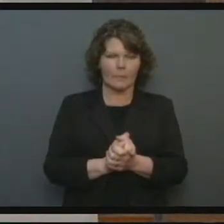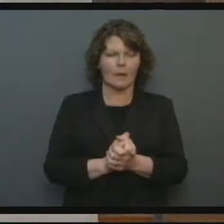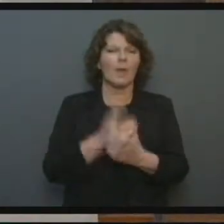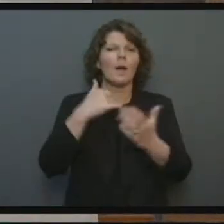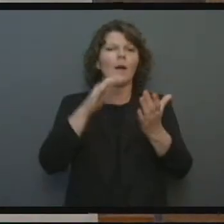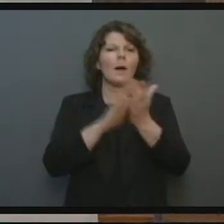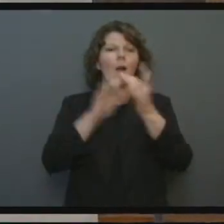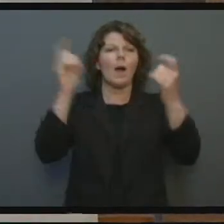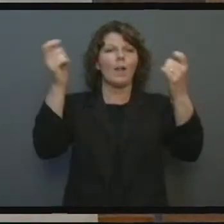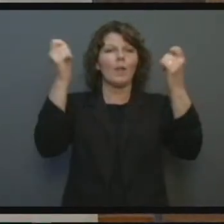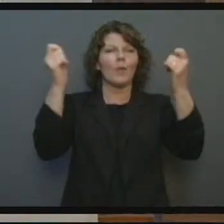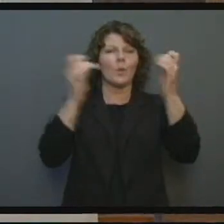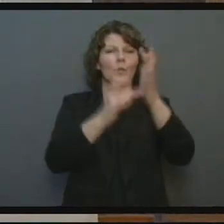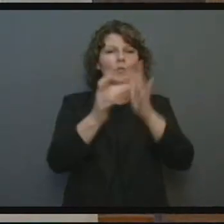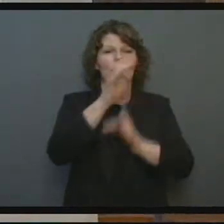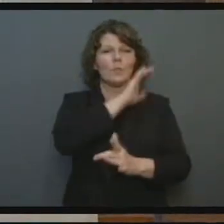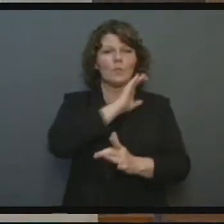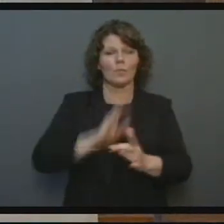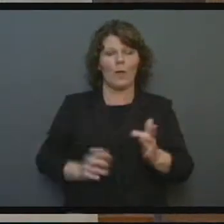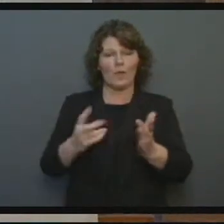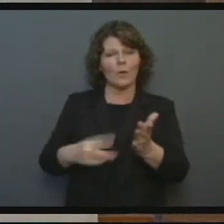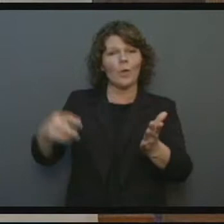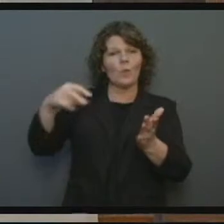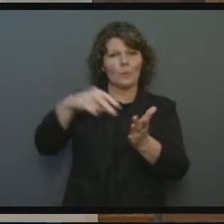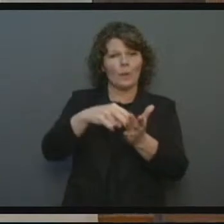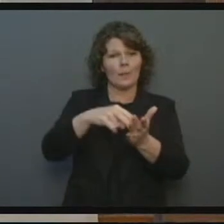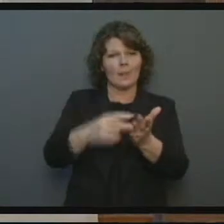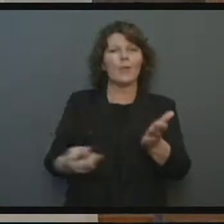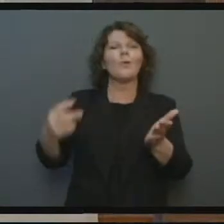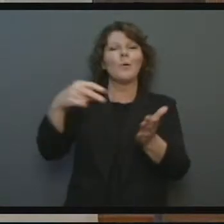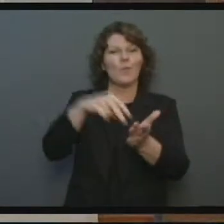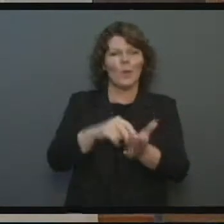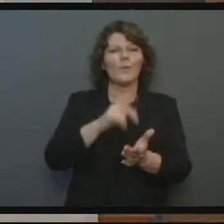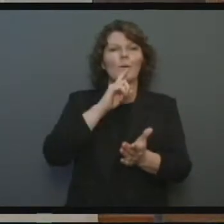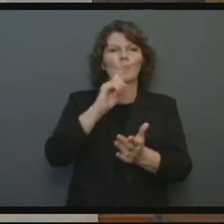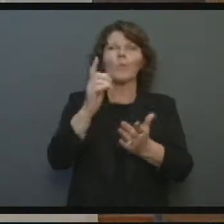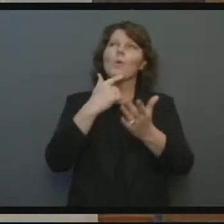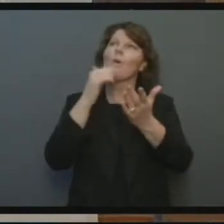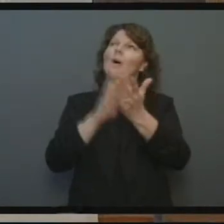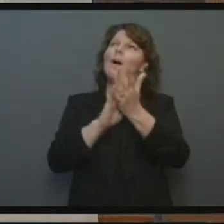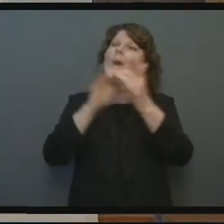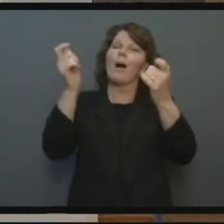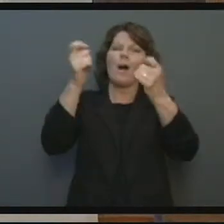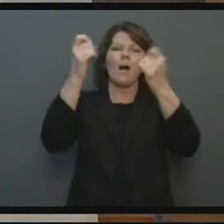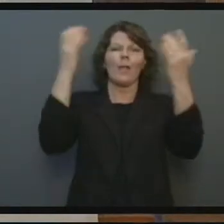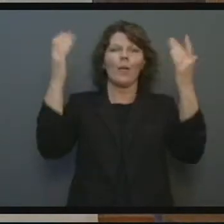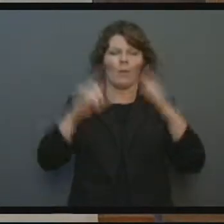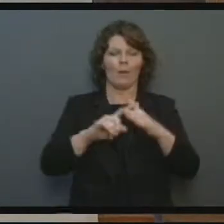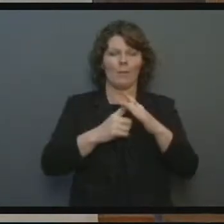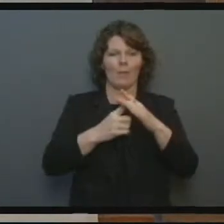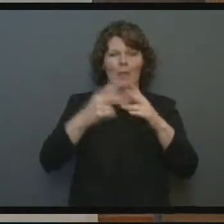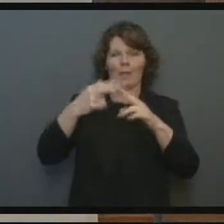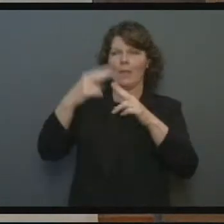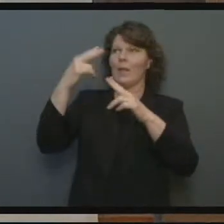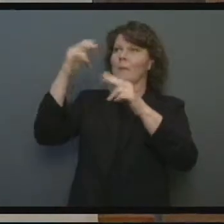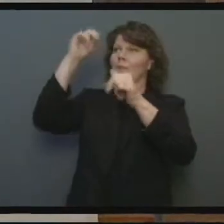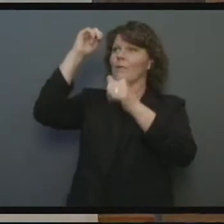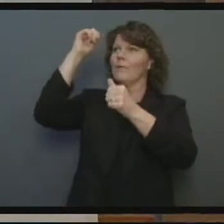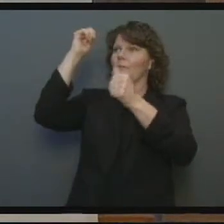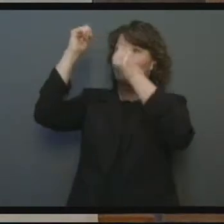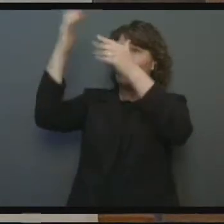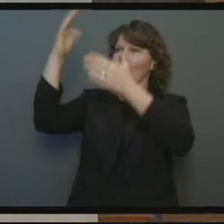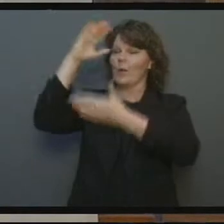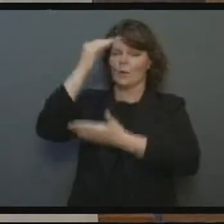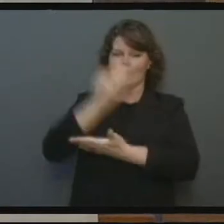Alleluia, Jesus Christ is risen. He is risen indeed. Alleluia. Let us begin in the name of the Father, and of the